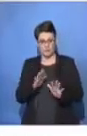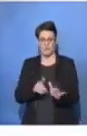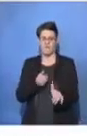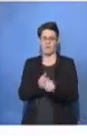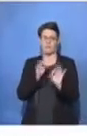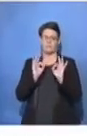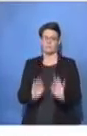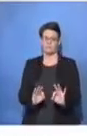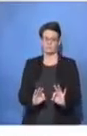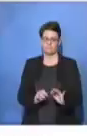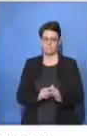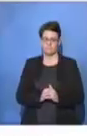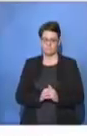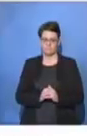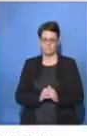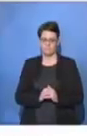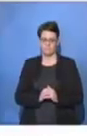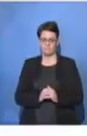followed.